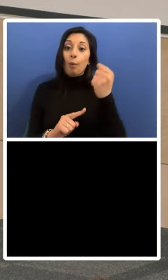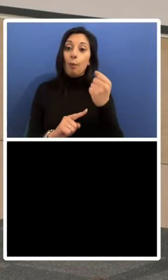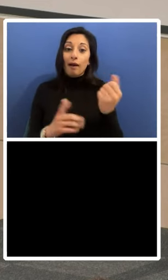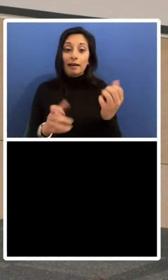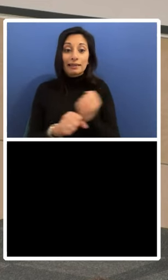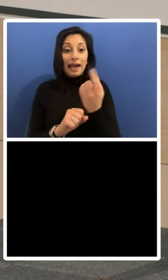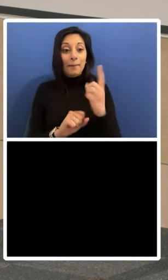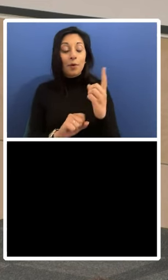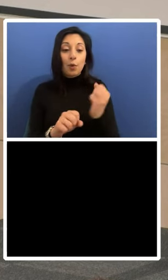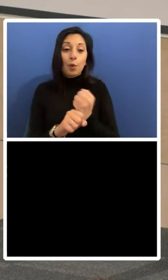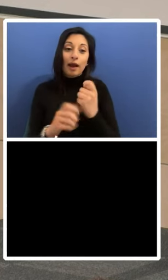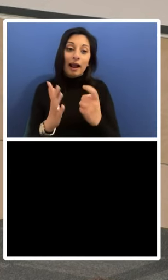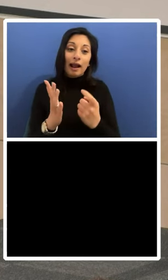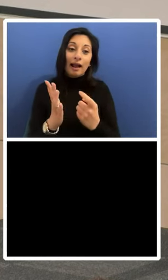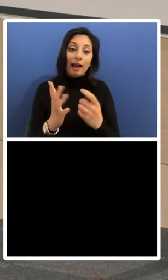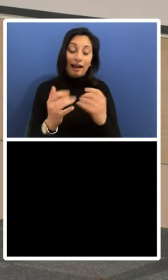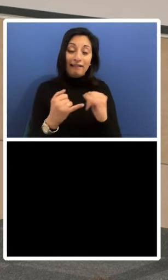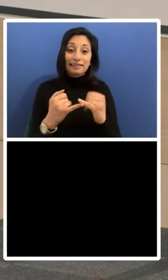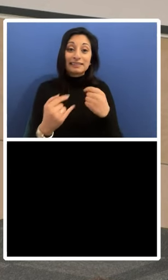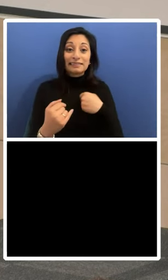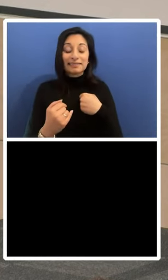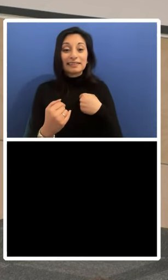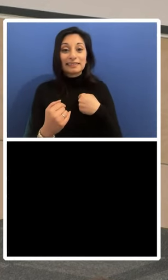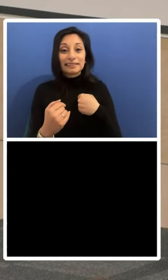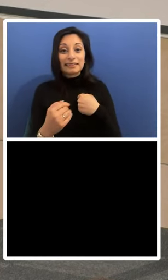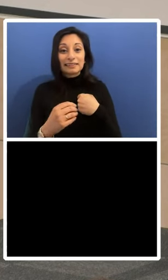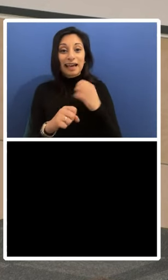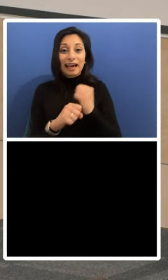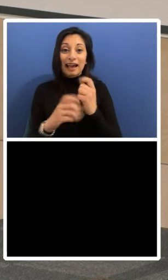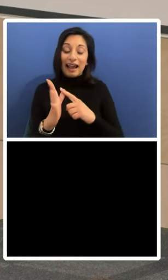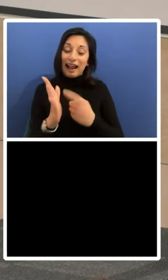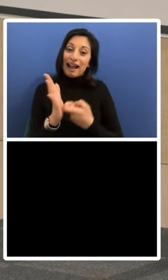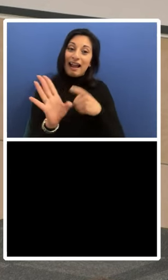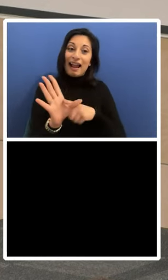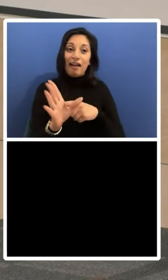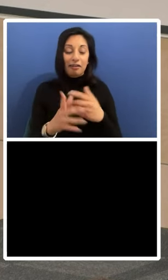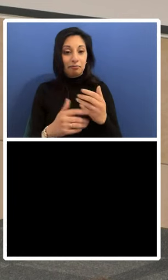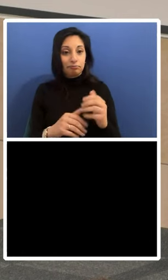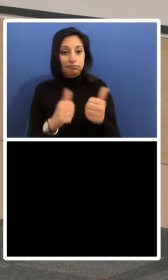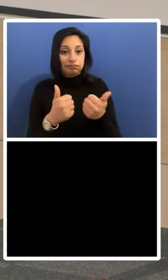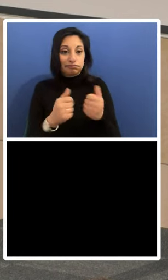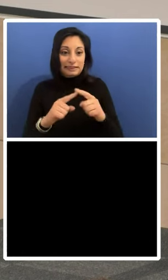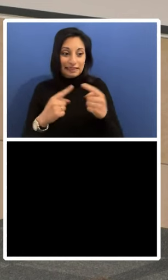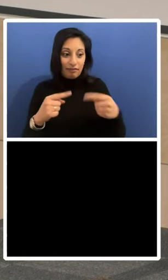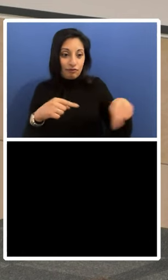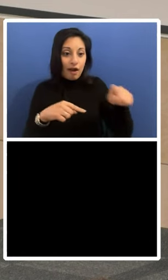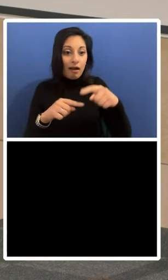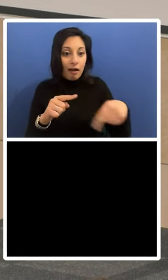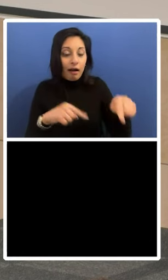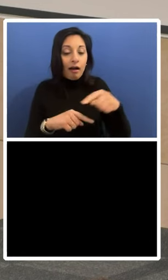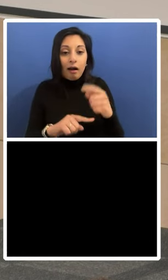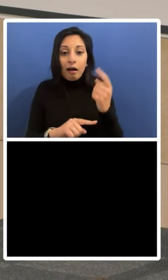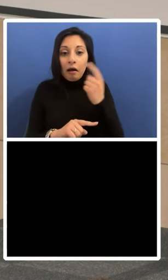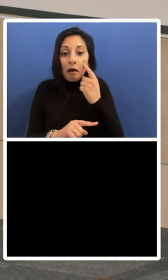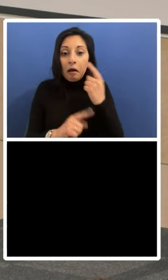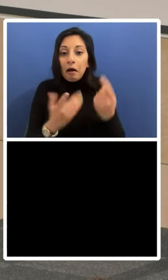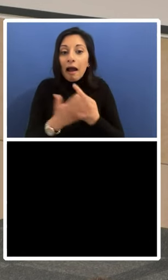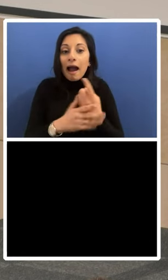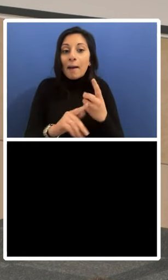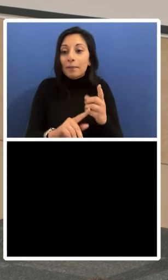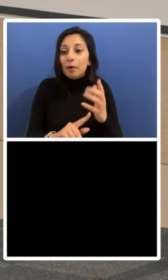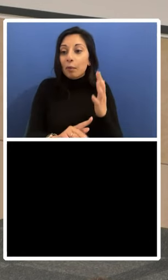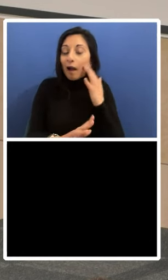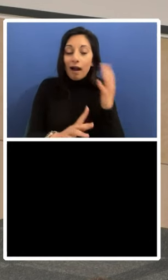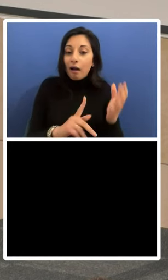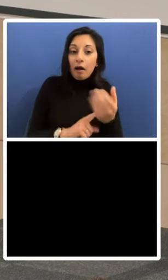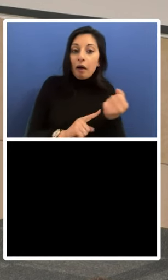Gary Stevenson. And he says, Gary was so good in the warm-up rounds that we wanted to see what he did when like everything went against him. Mm. Whether he was going to like,